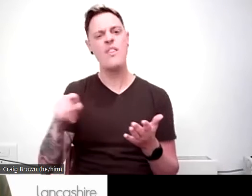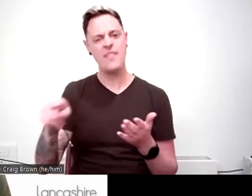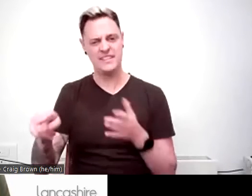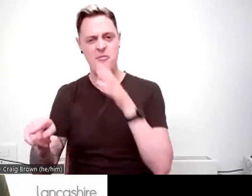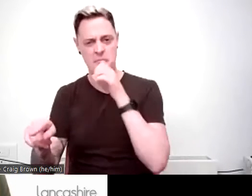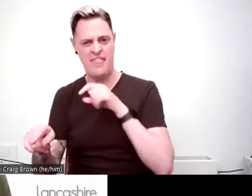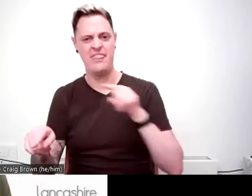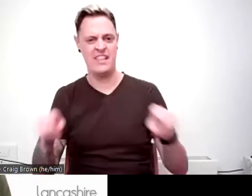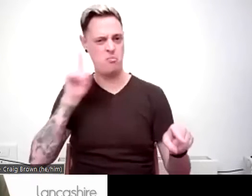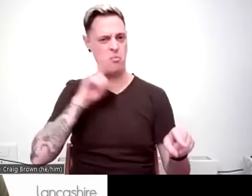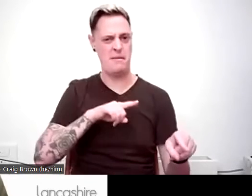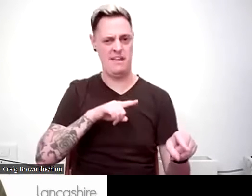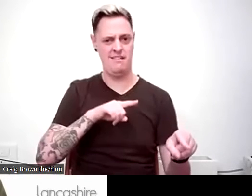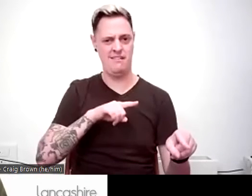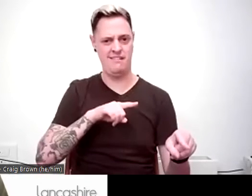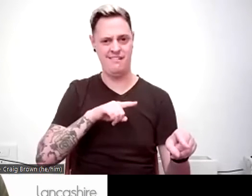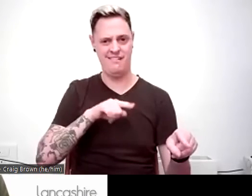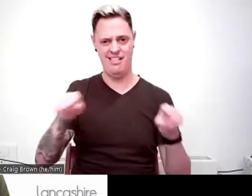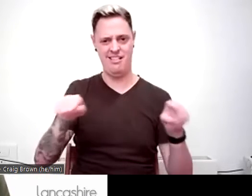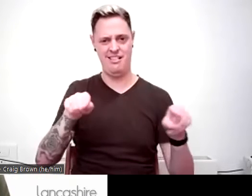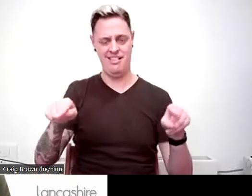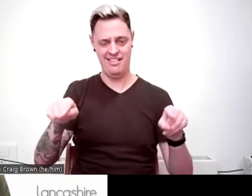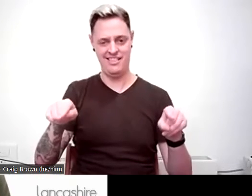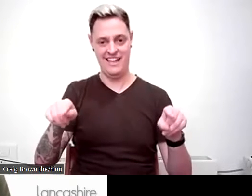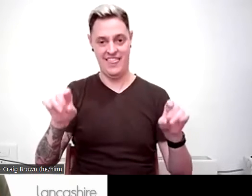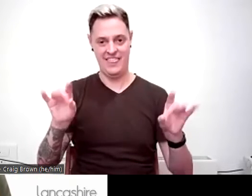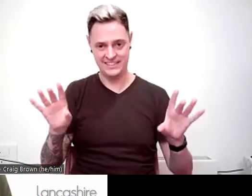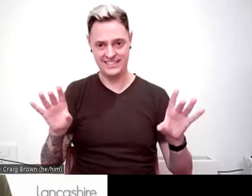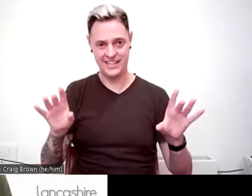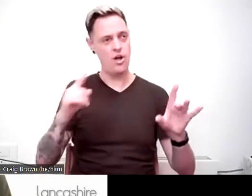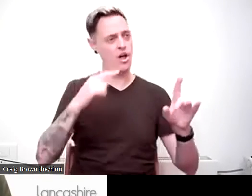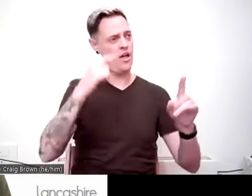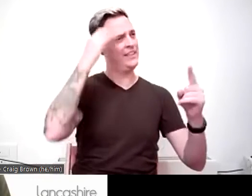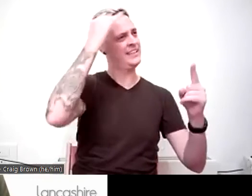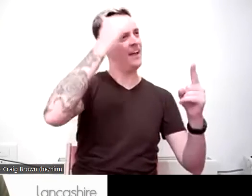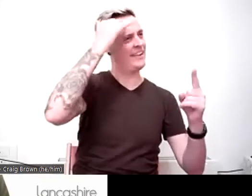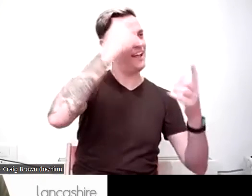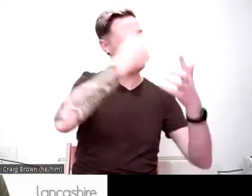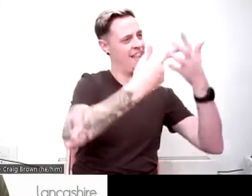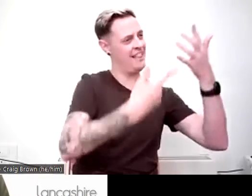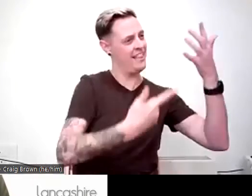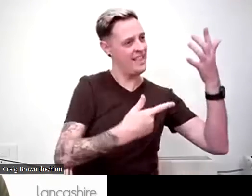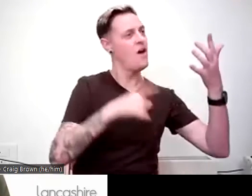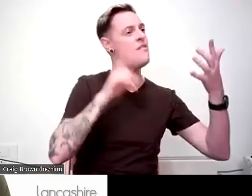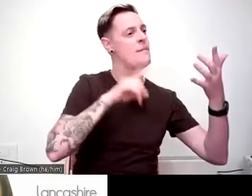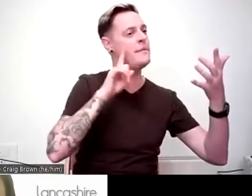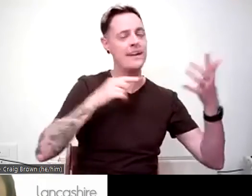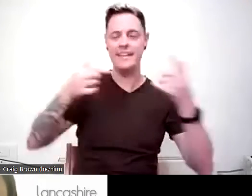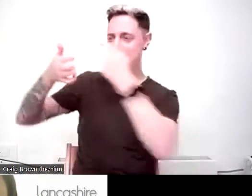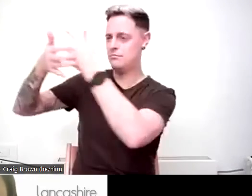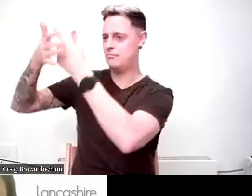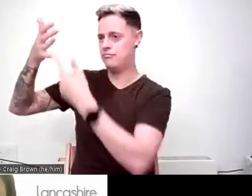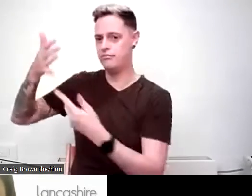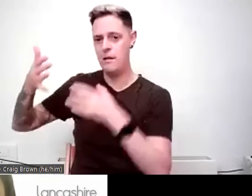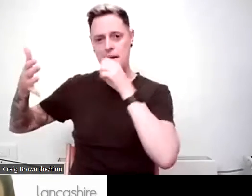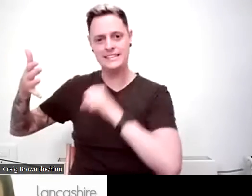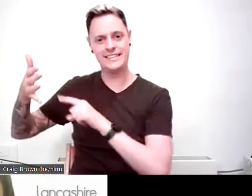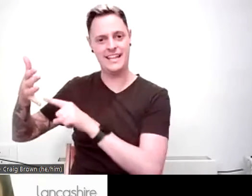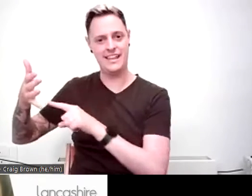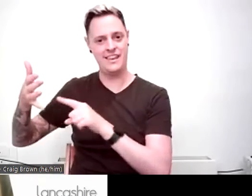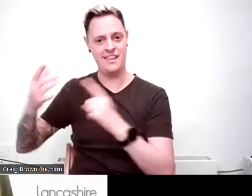men. And these ideals are feminine and these ideals are masculine. And